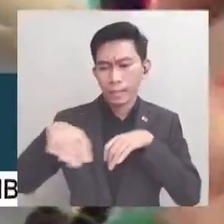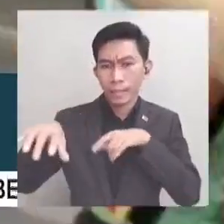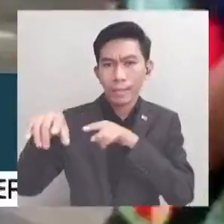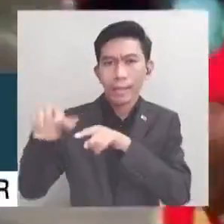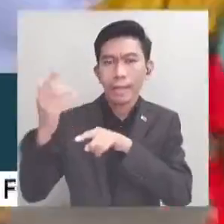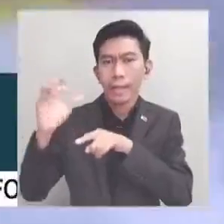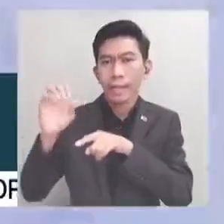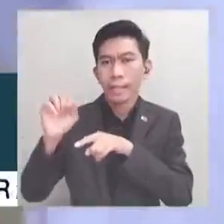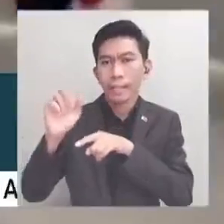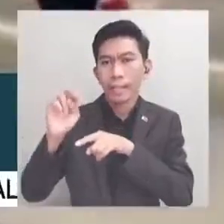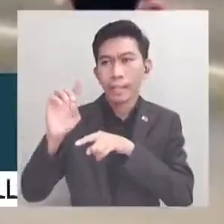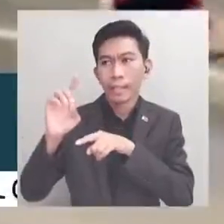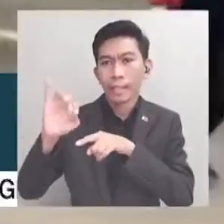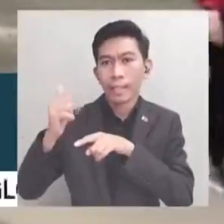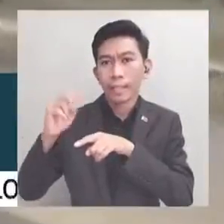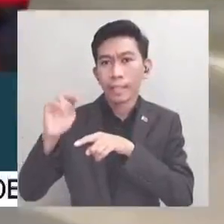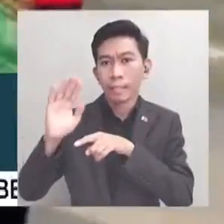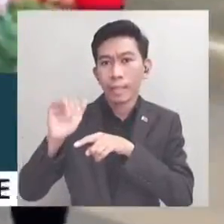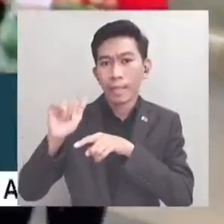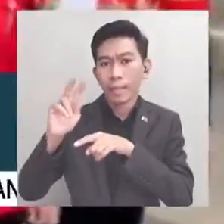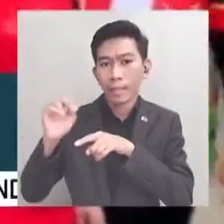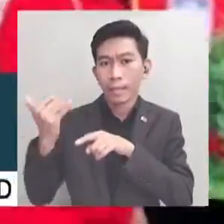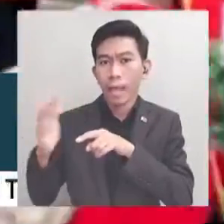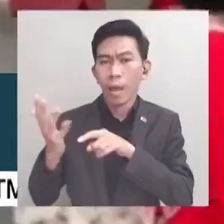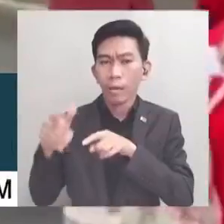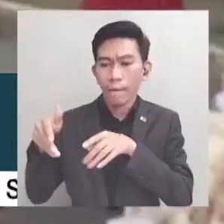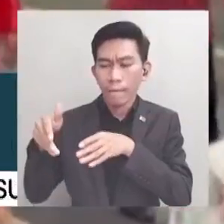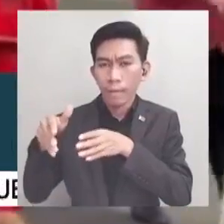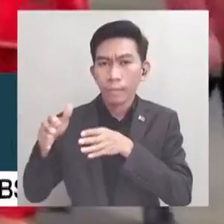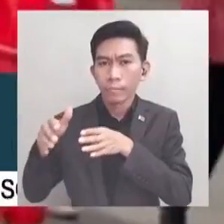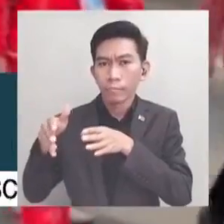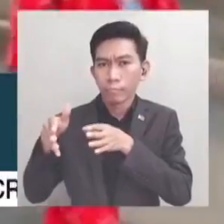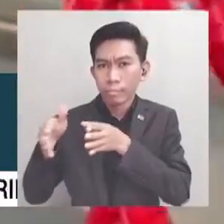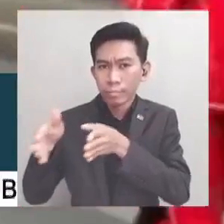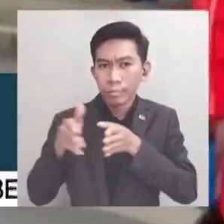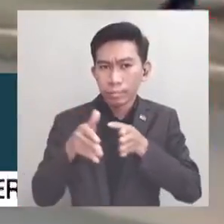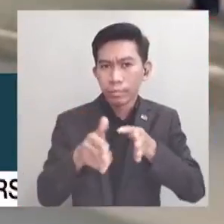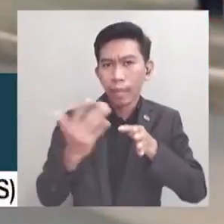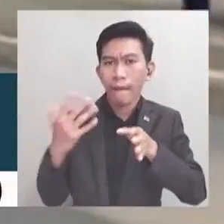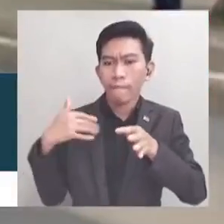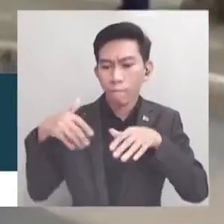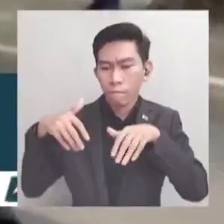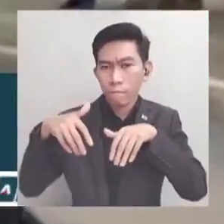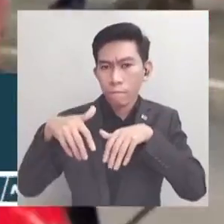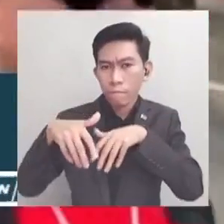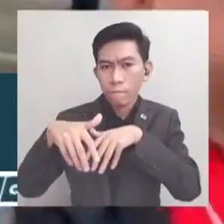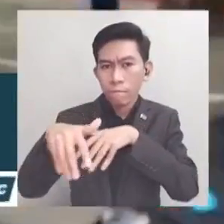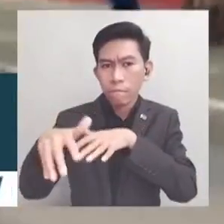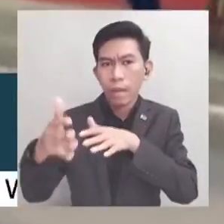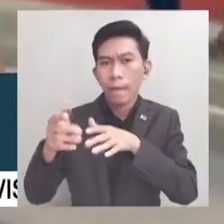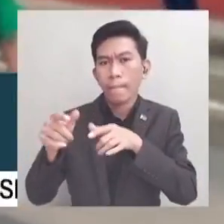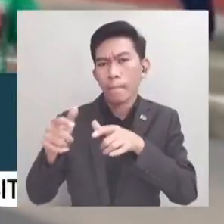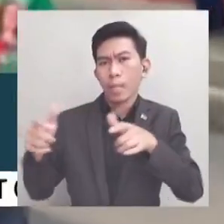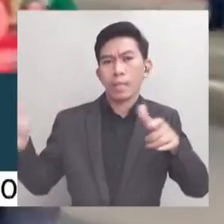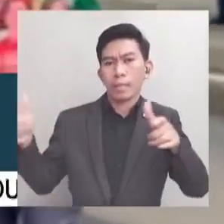they occupy two lanes, but the vehicles heading to Fairview can still pass through smoothly. And